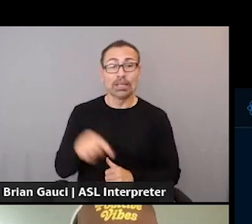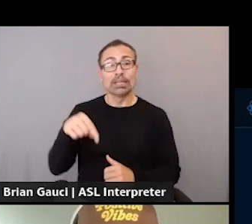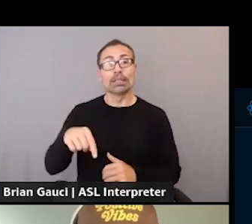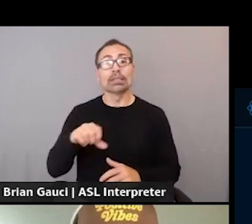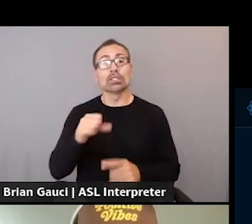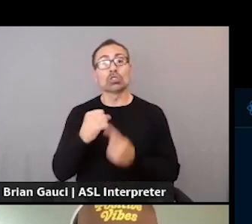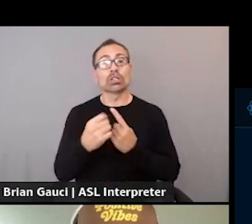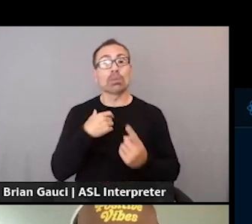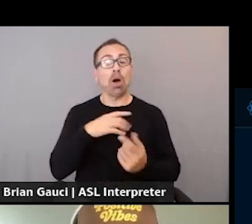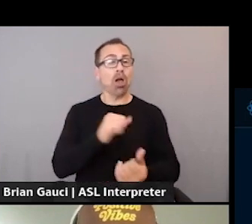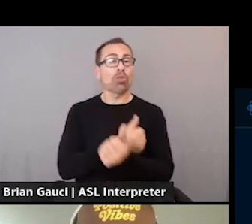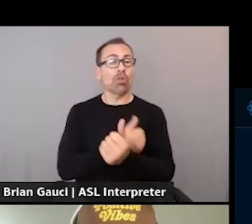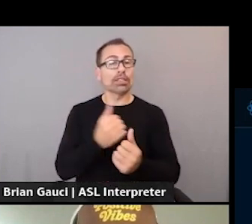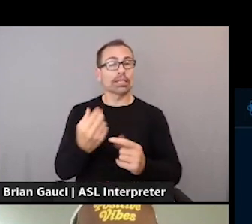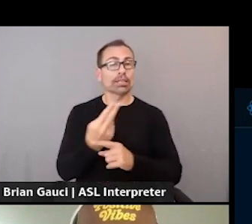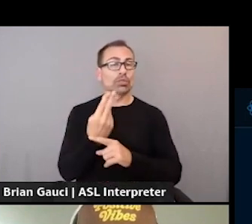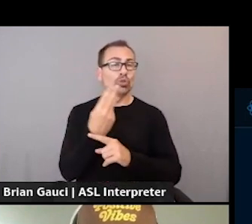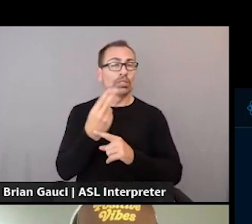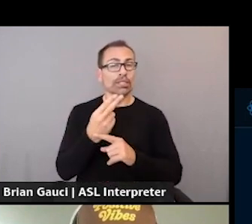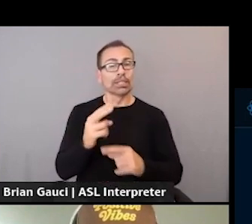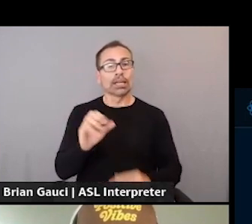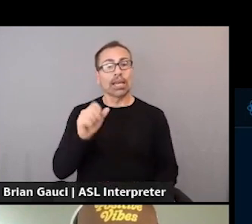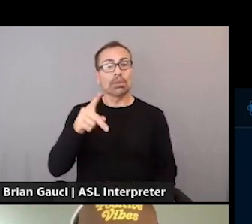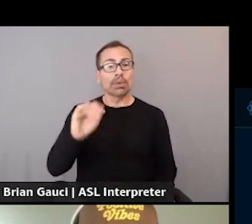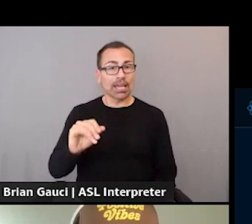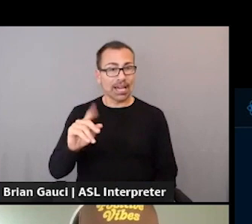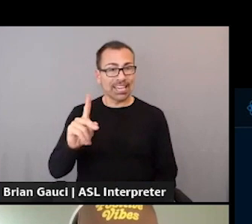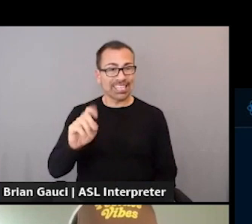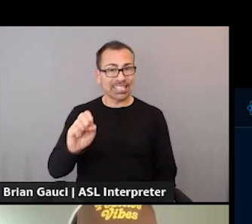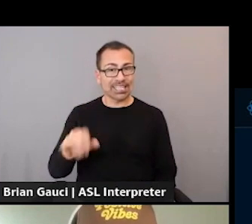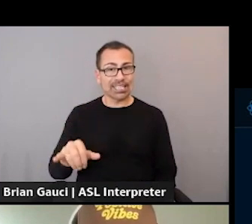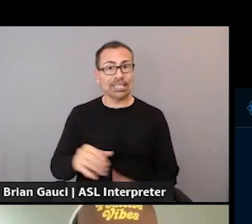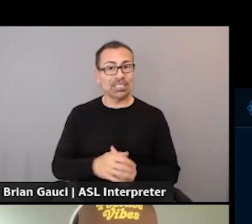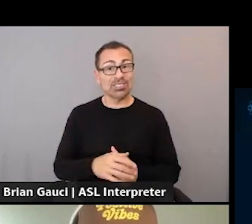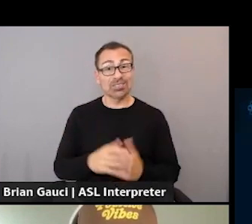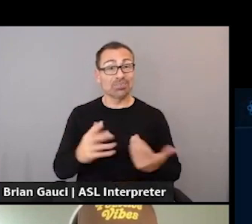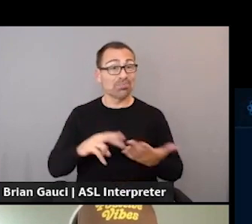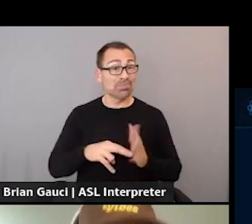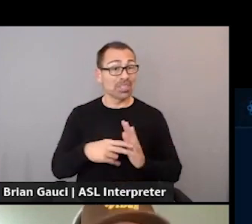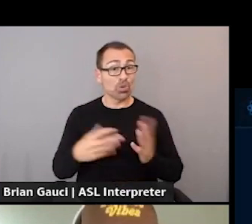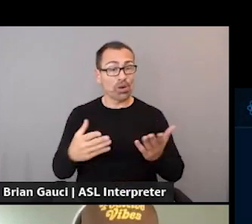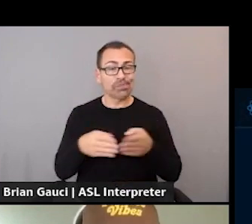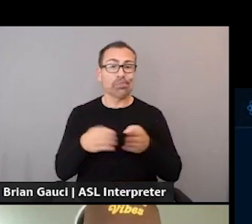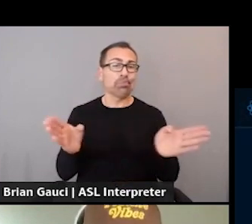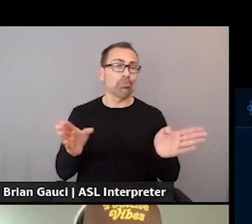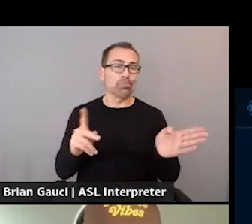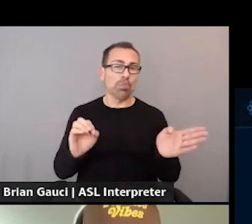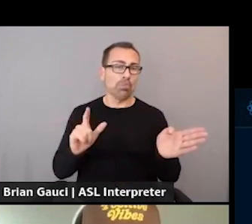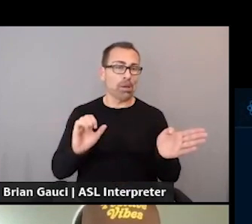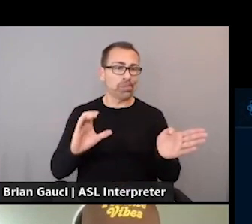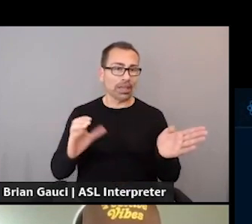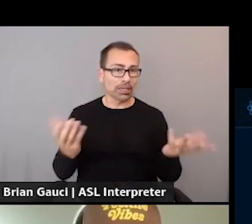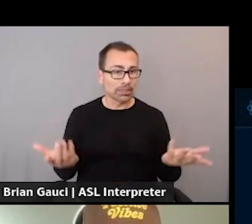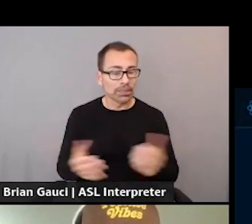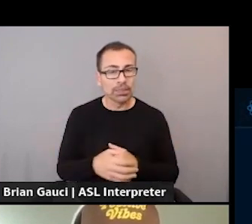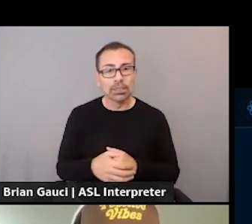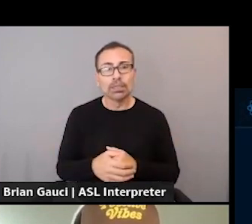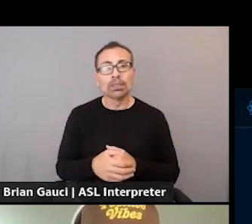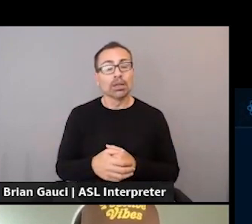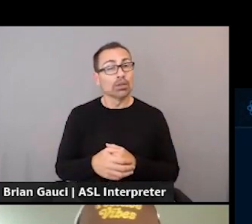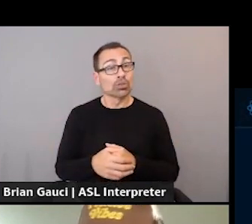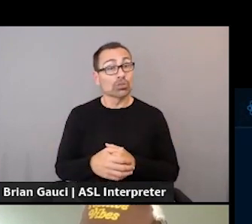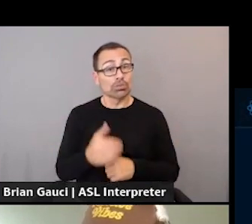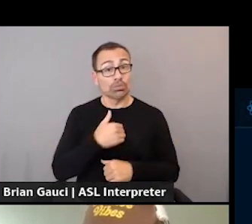API key. So for that auth rule, it's essentially public. It's a public API key. So members that have